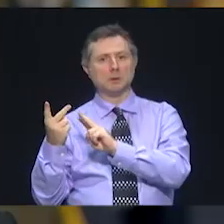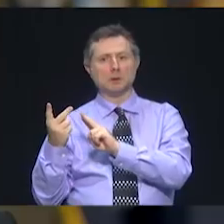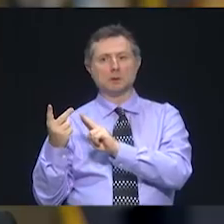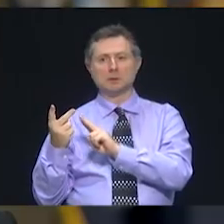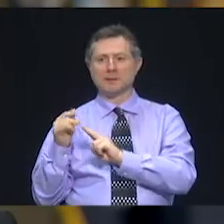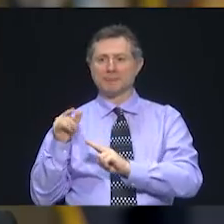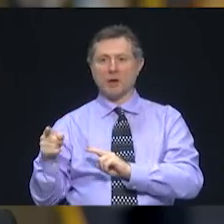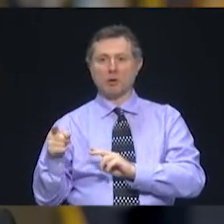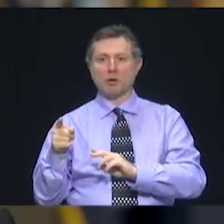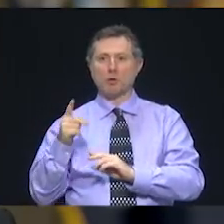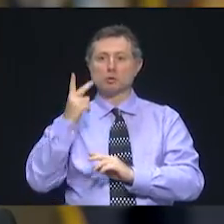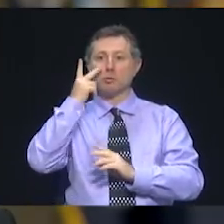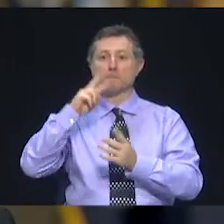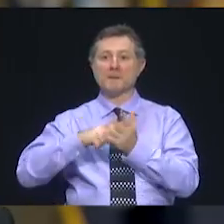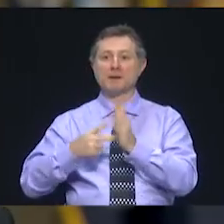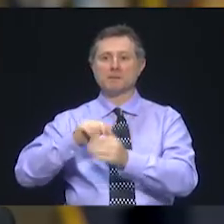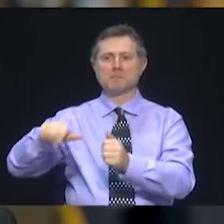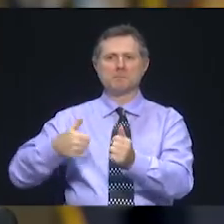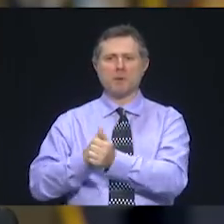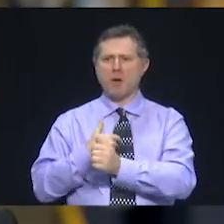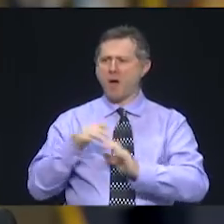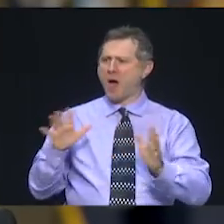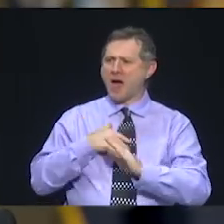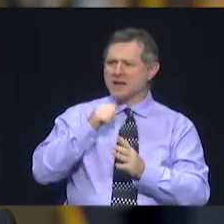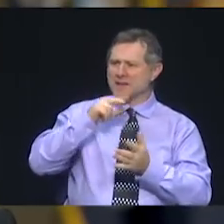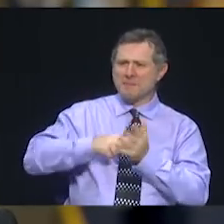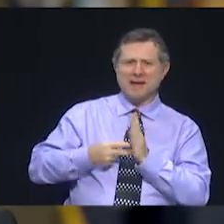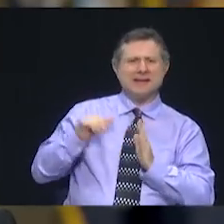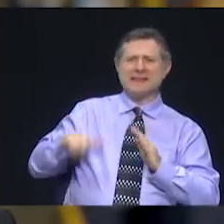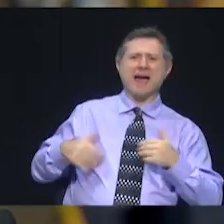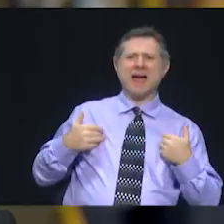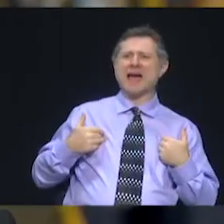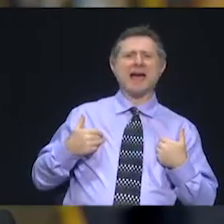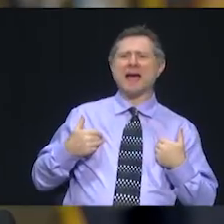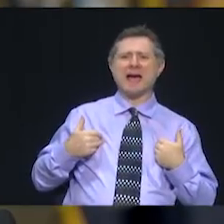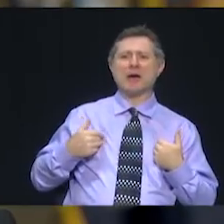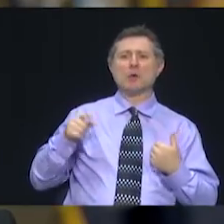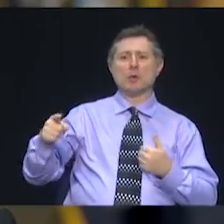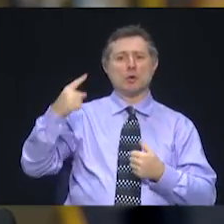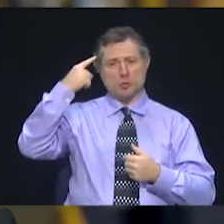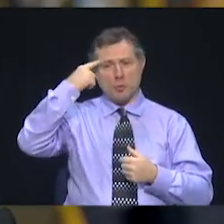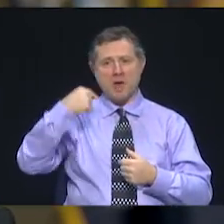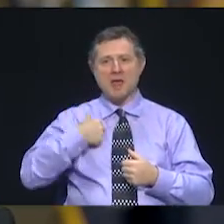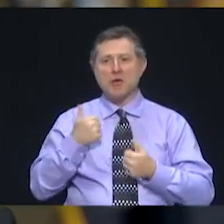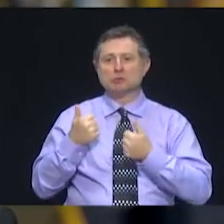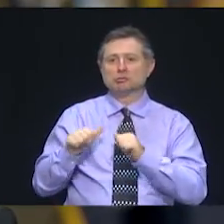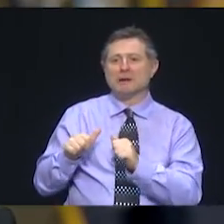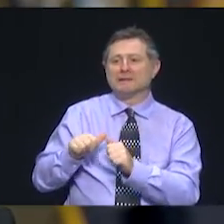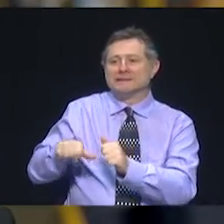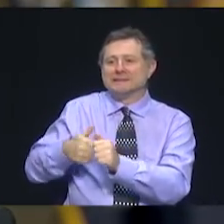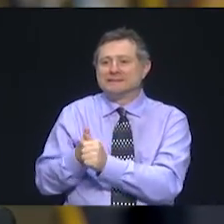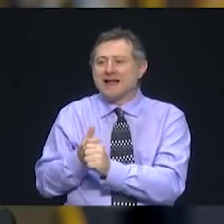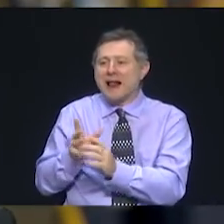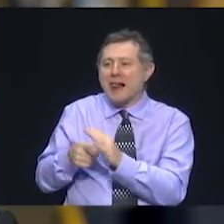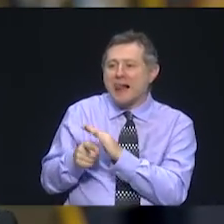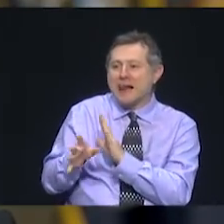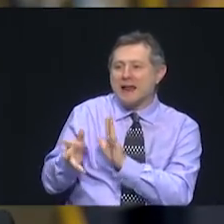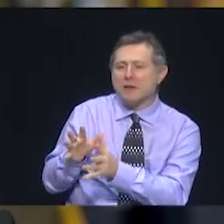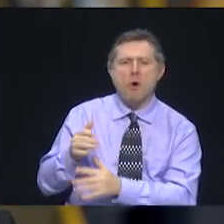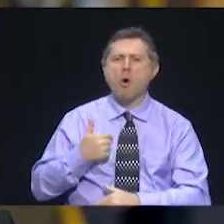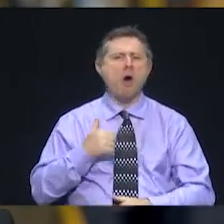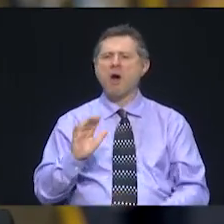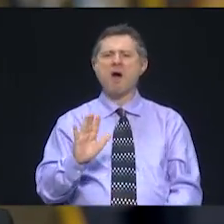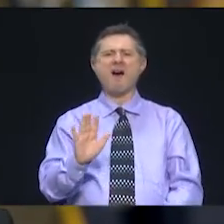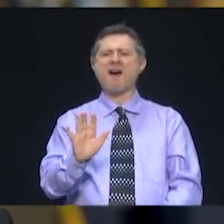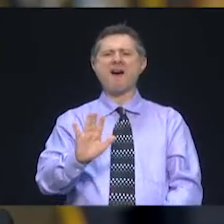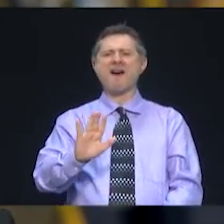meant. They ascribe motives I never had. And simply put, they